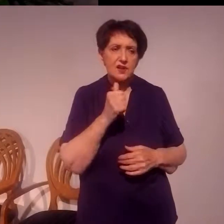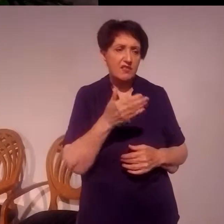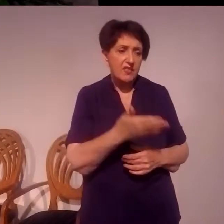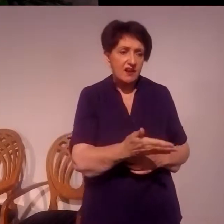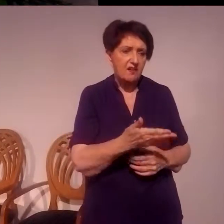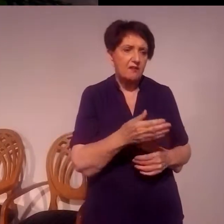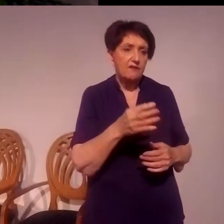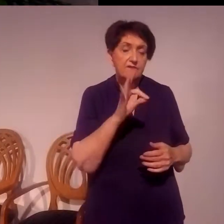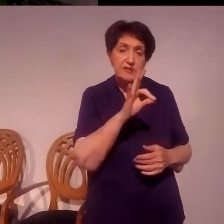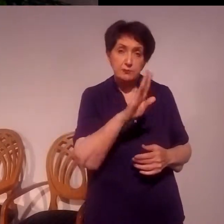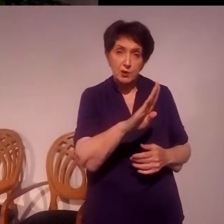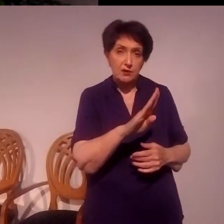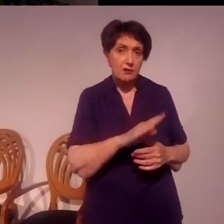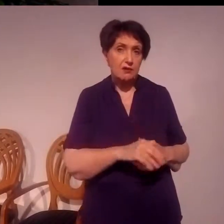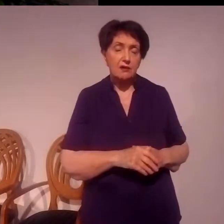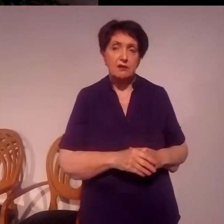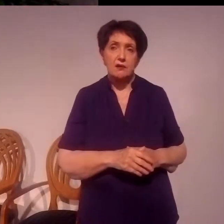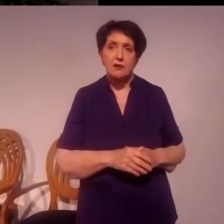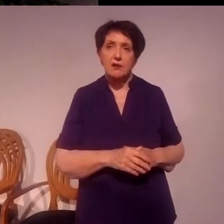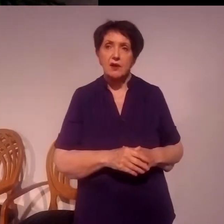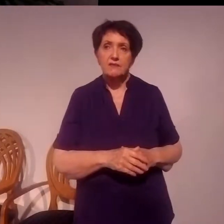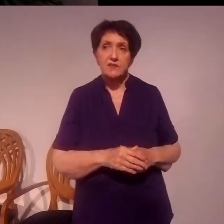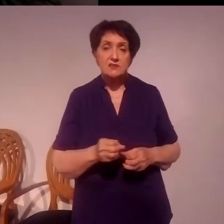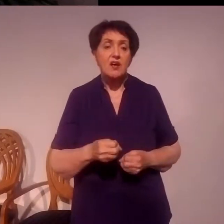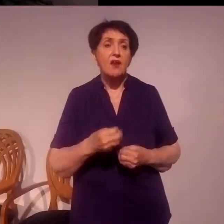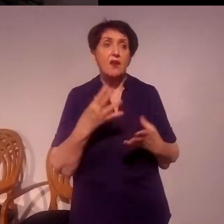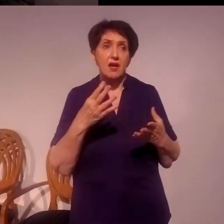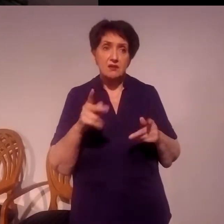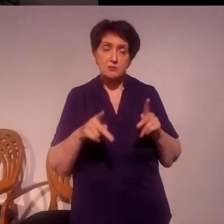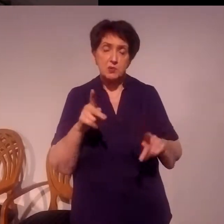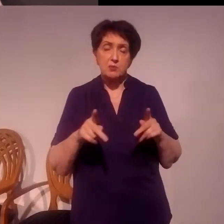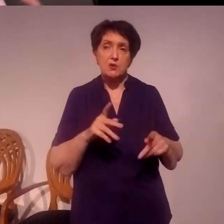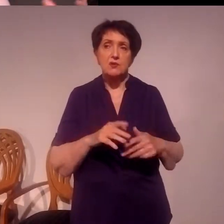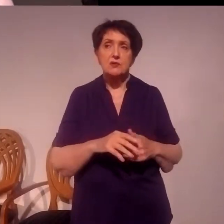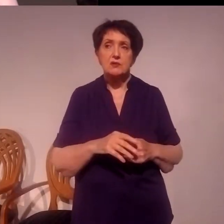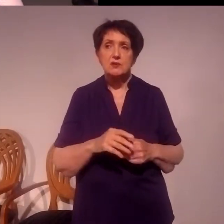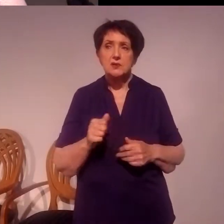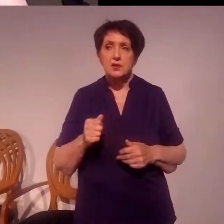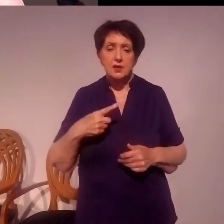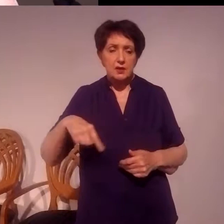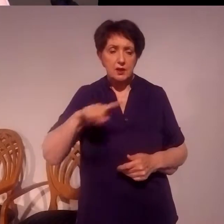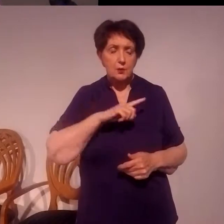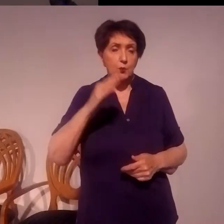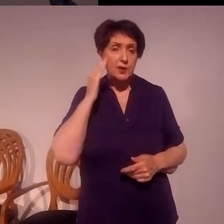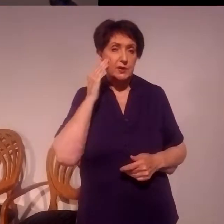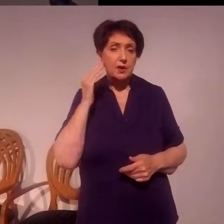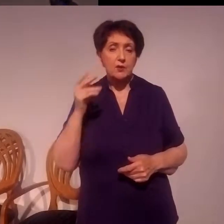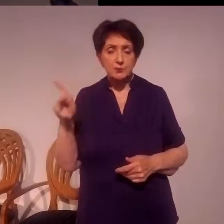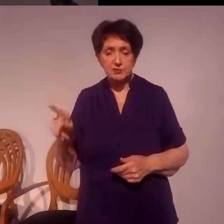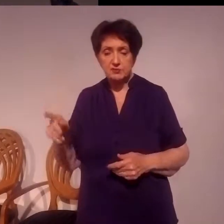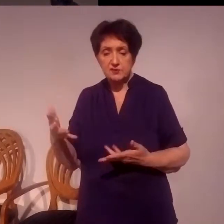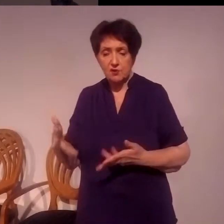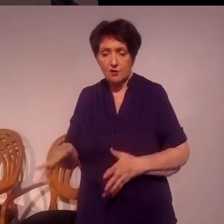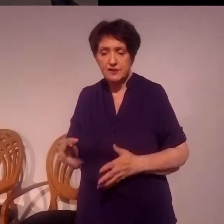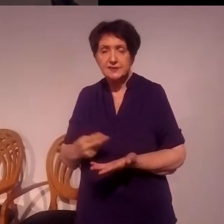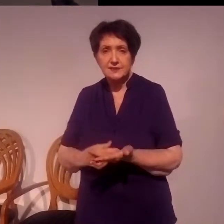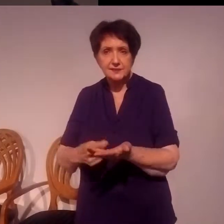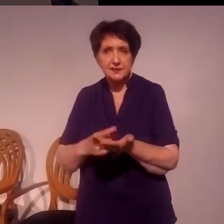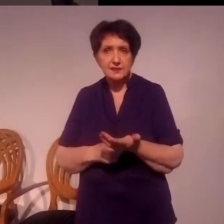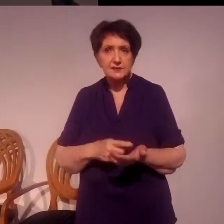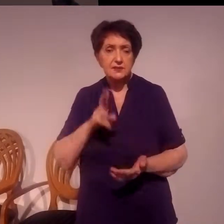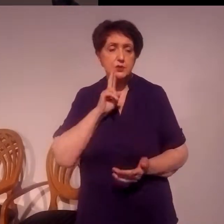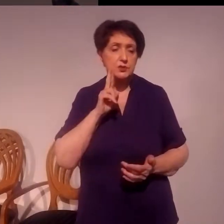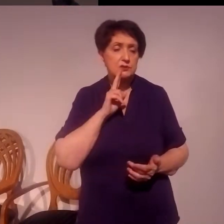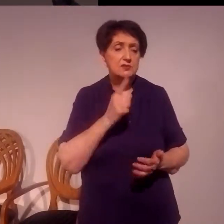if you're a social media person. That's a lot of people. And as we know, as Dr. Peter already talked about in Houston, just in